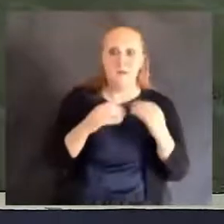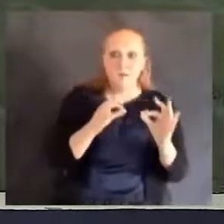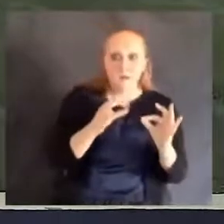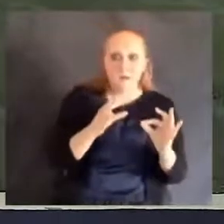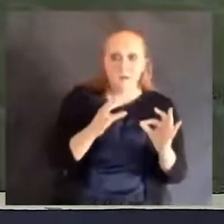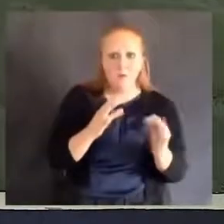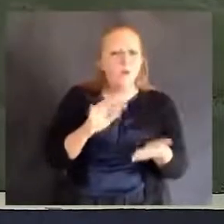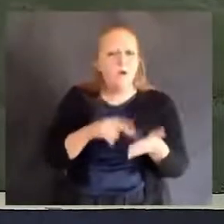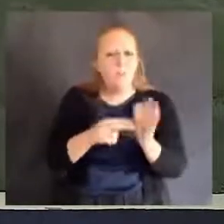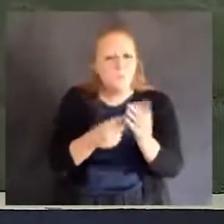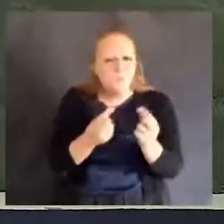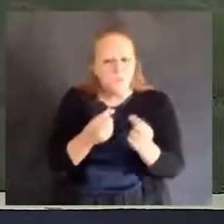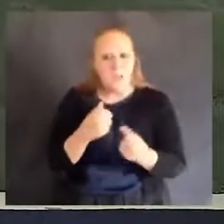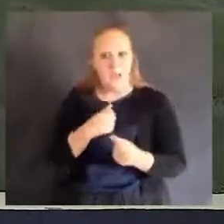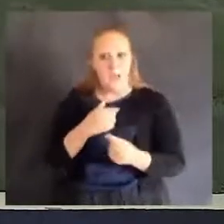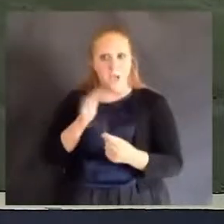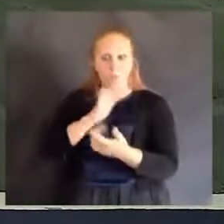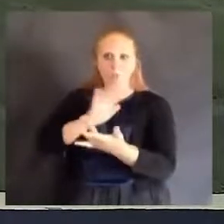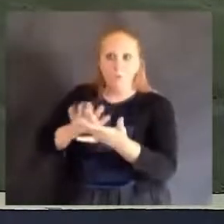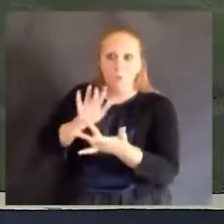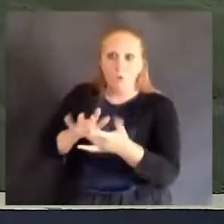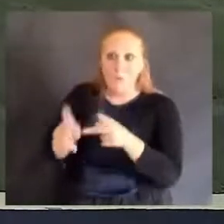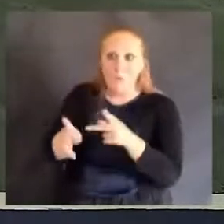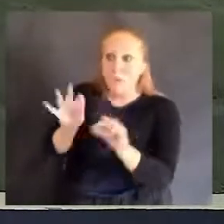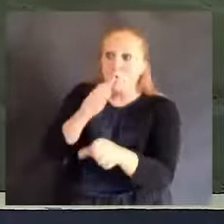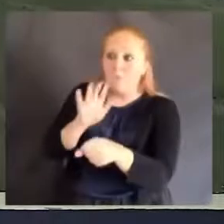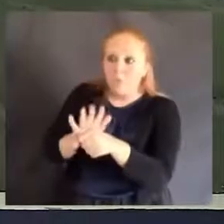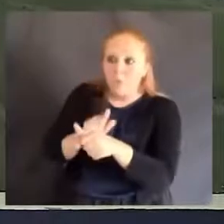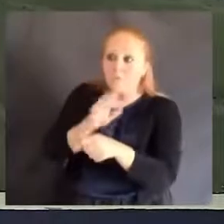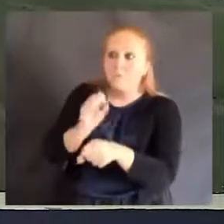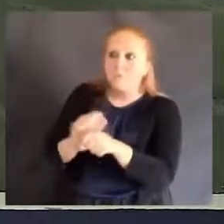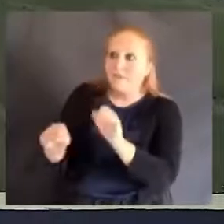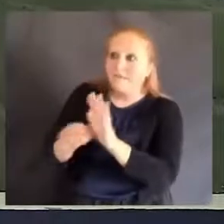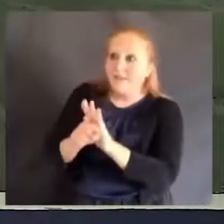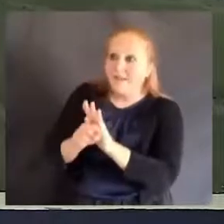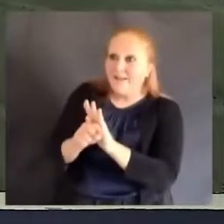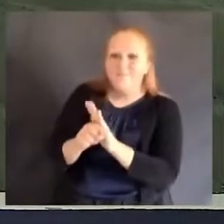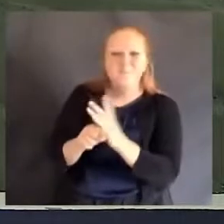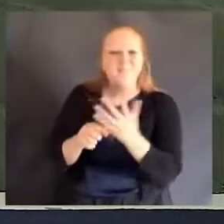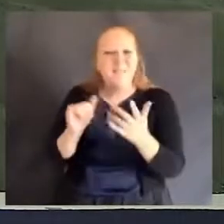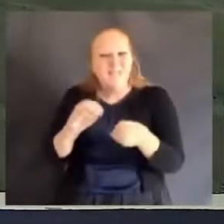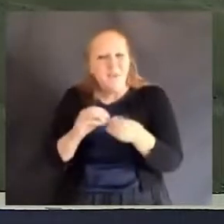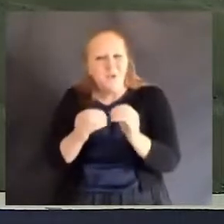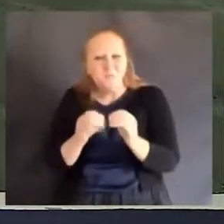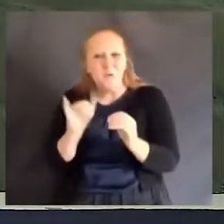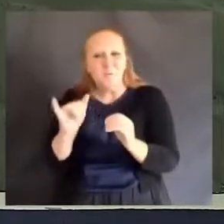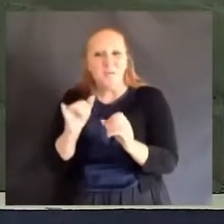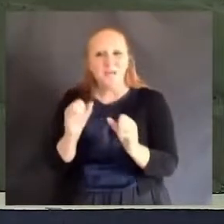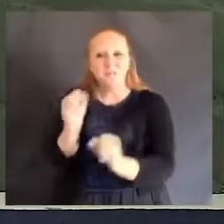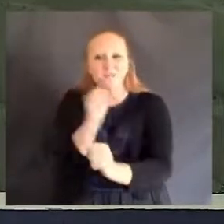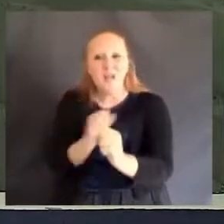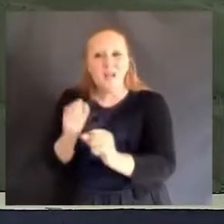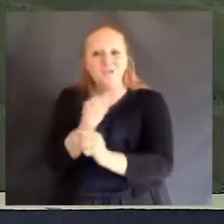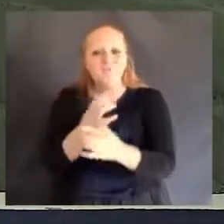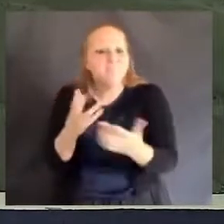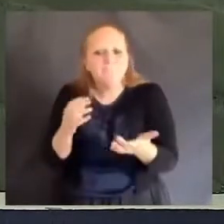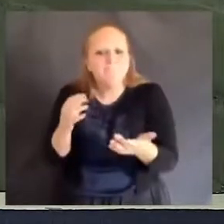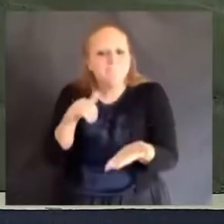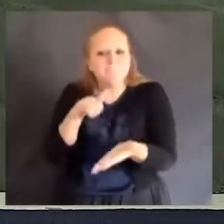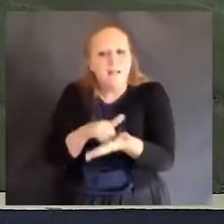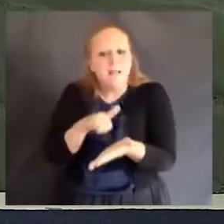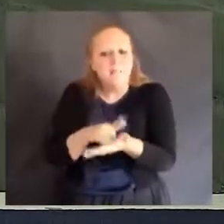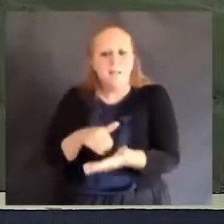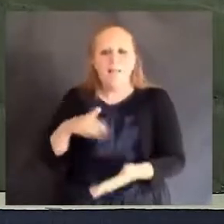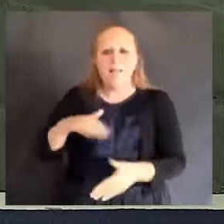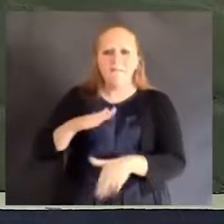it's all these cumbersome mechanisms that don't even exist, right? This is a whole new